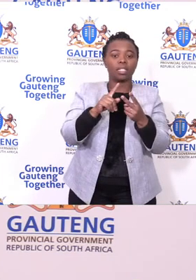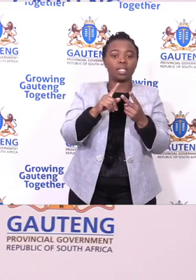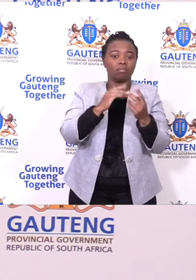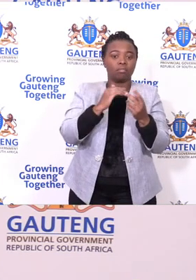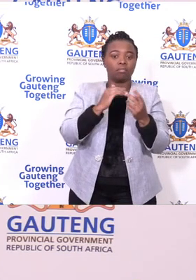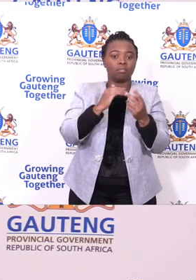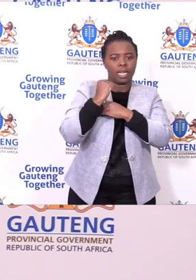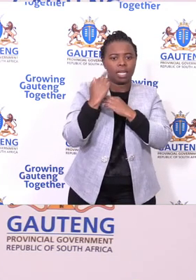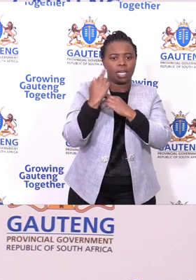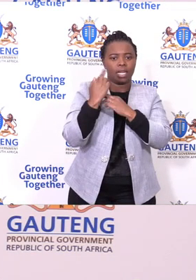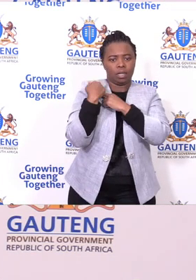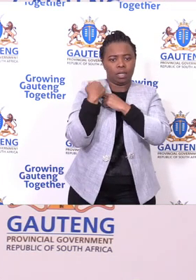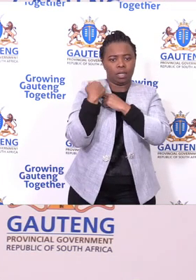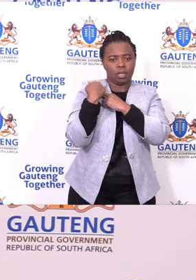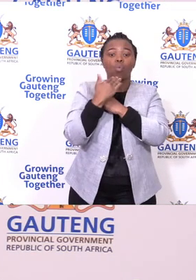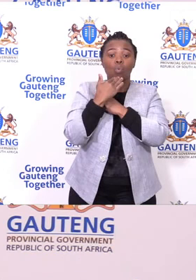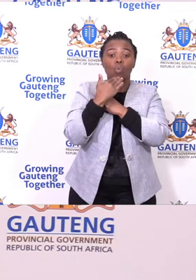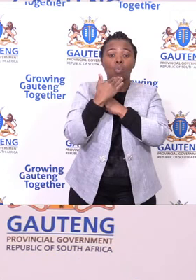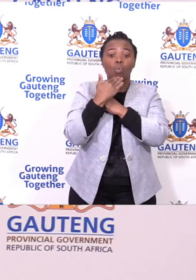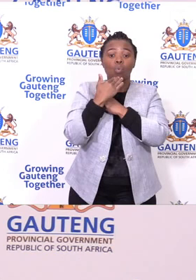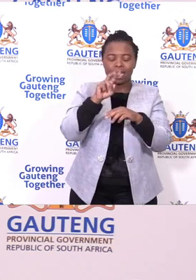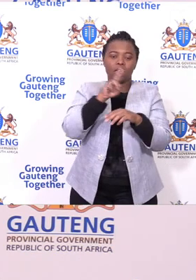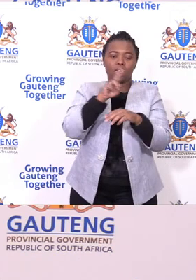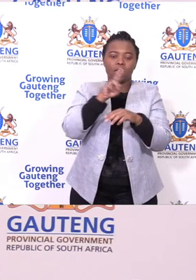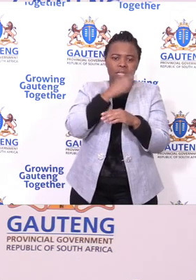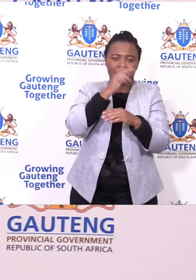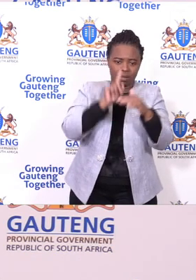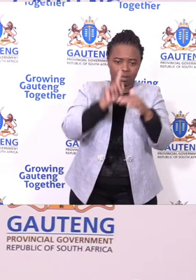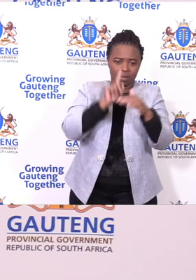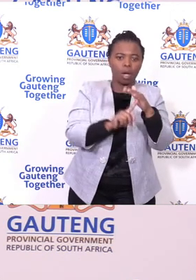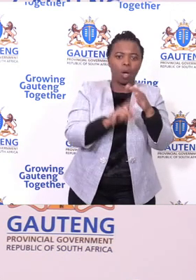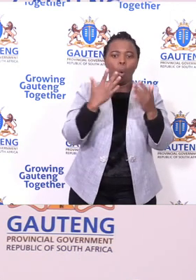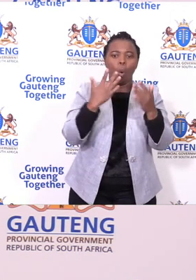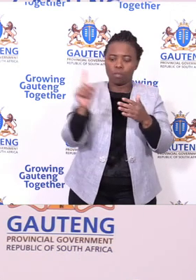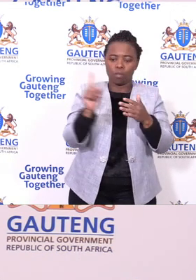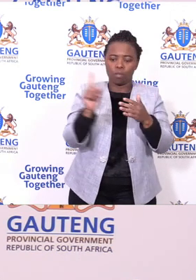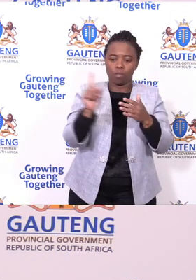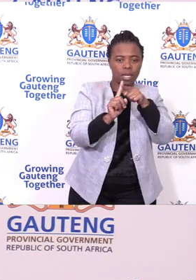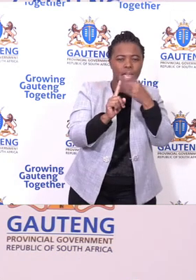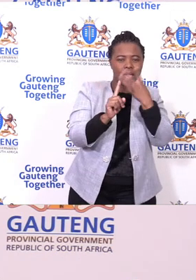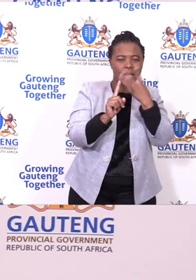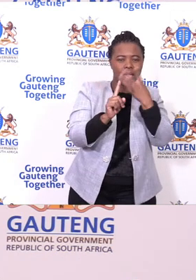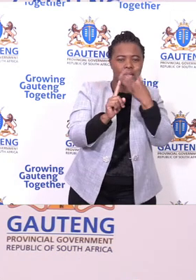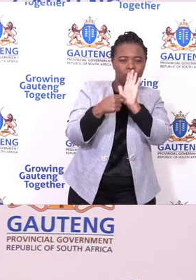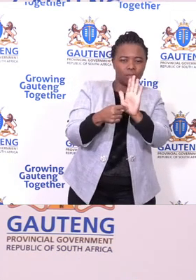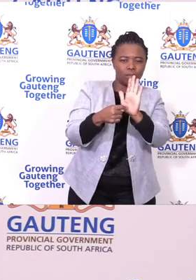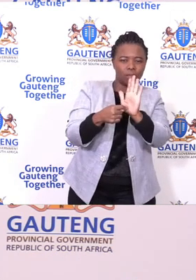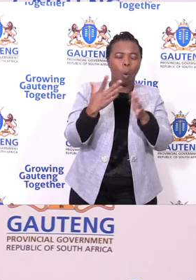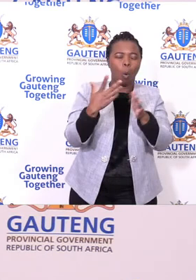require hospitalization, who comes to our facilities with symptoms, and it also for people who've got high